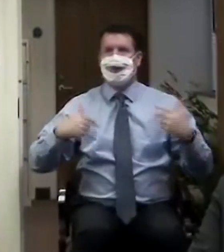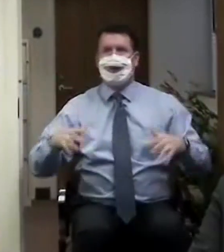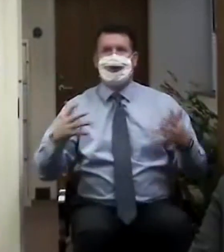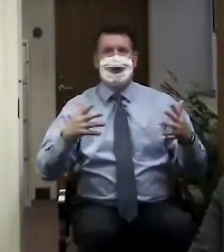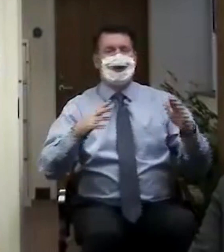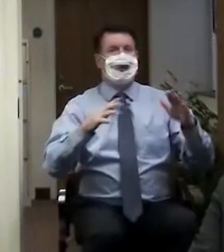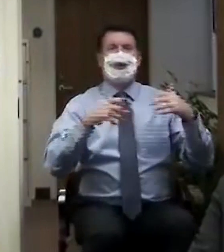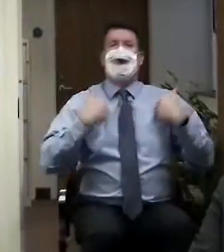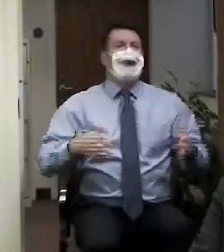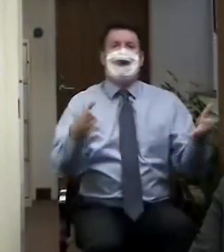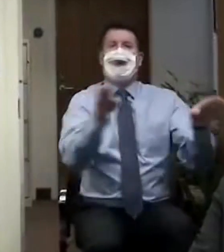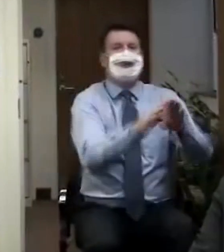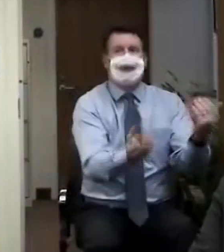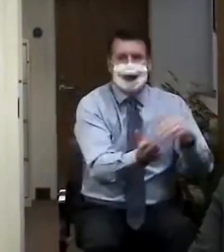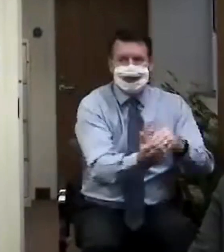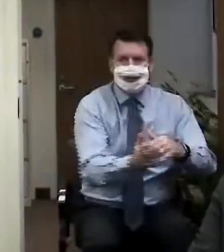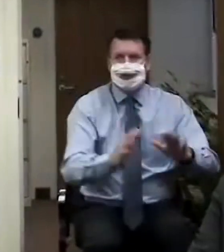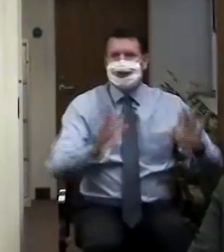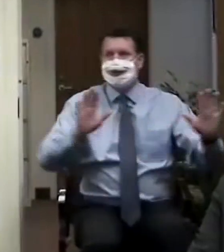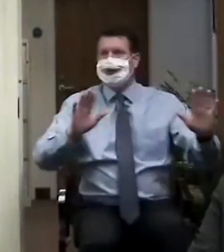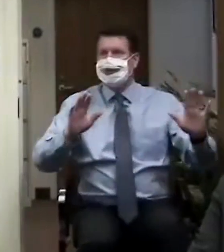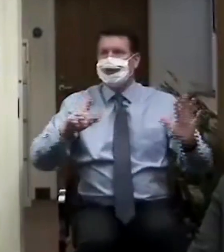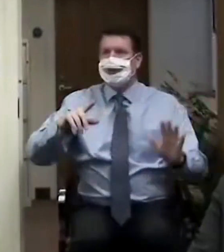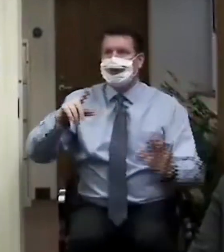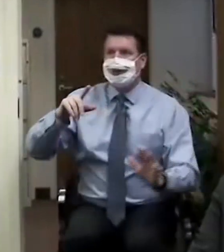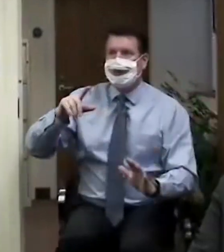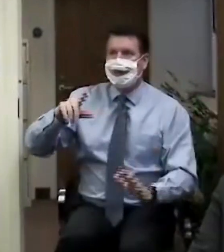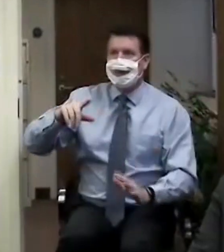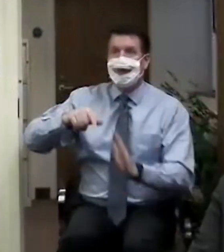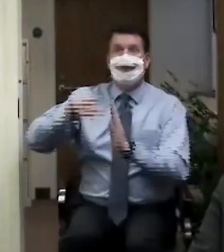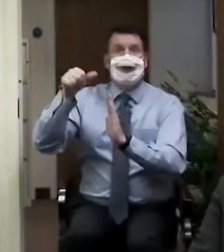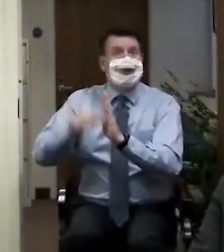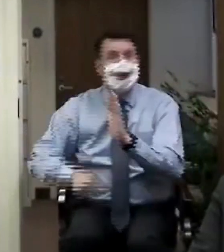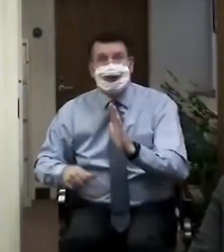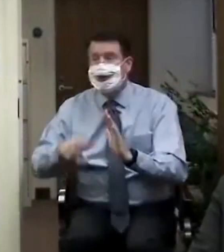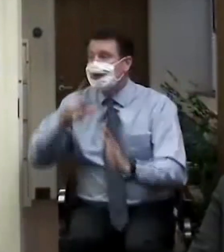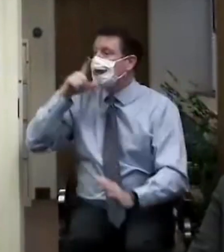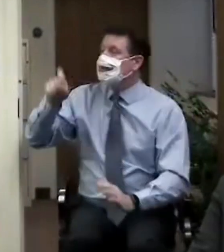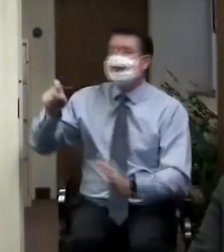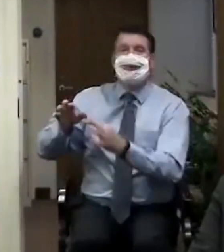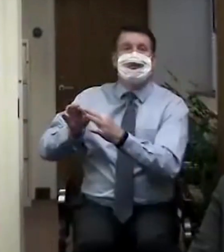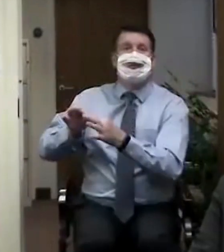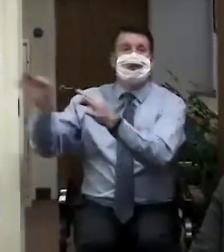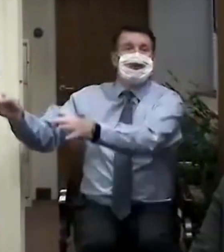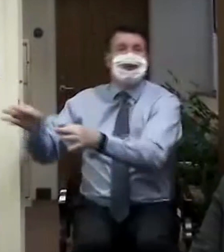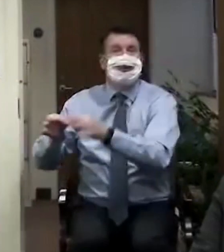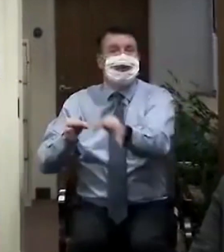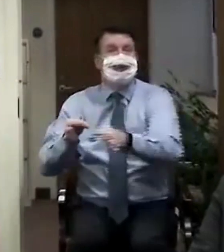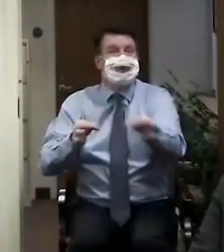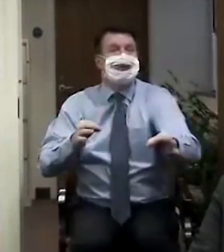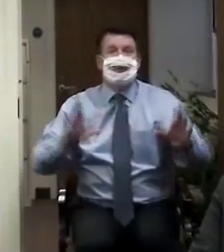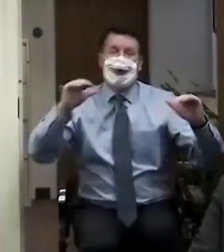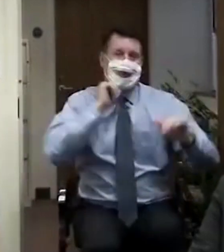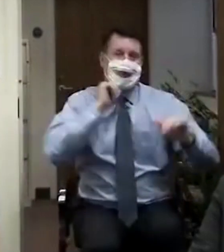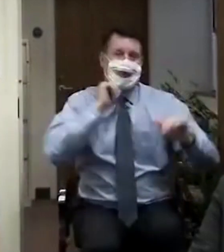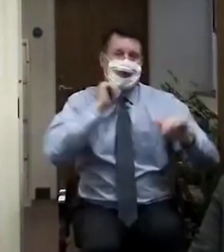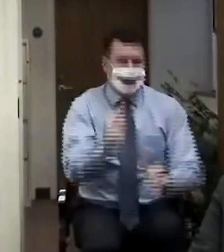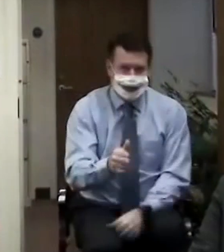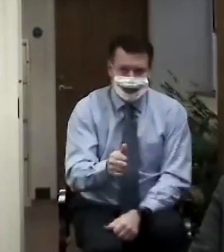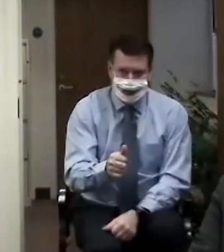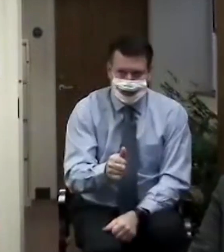we'll be back to where we were before. But I got to tell you, the community has done a remarkable job